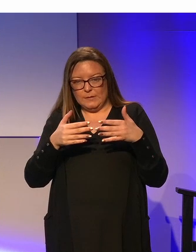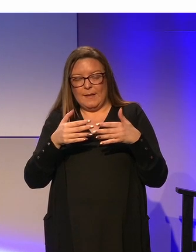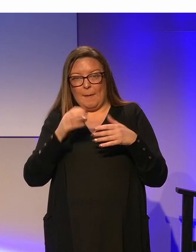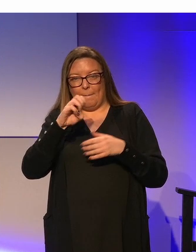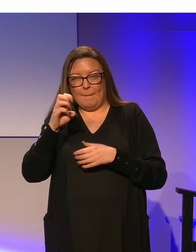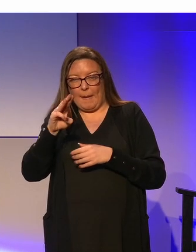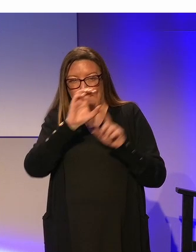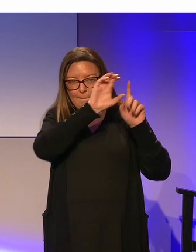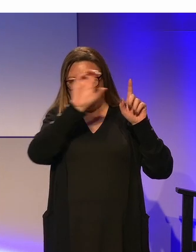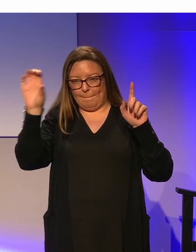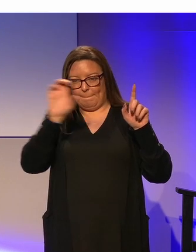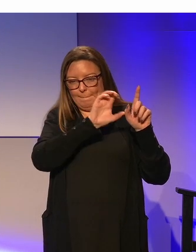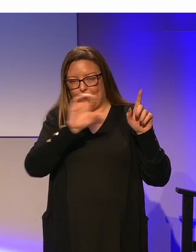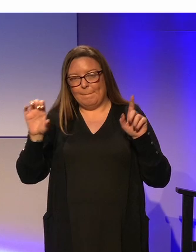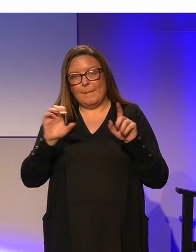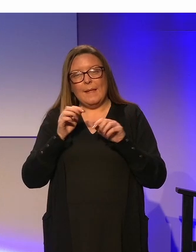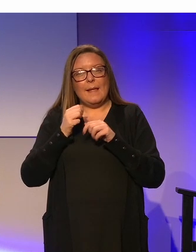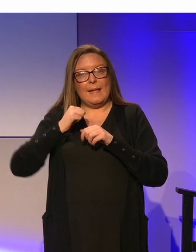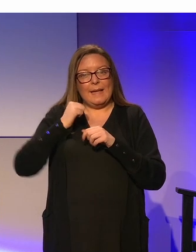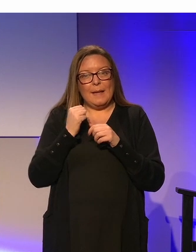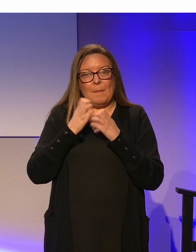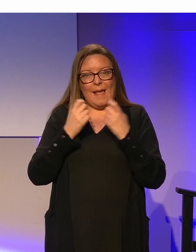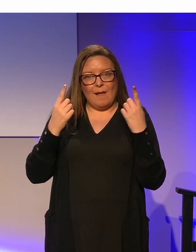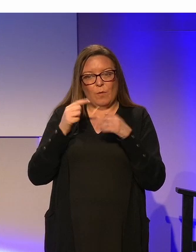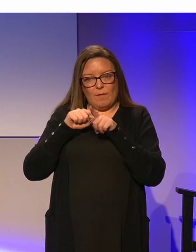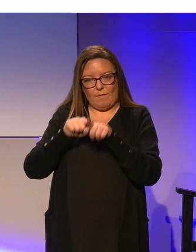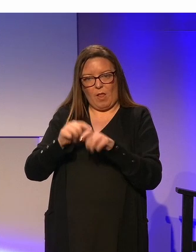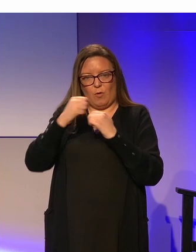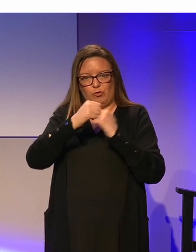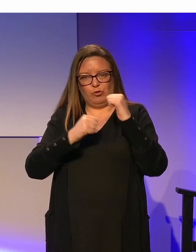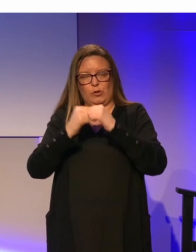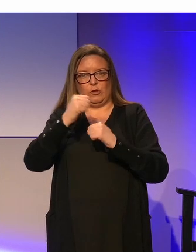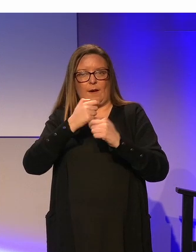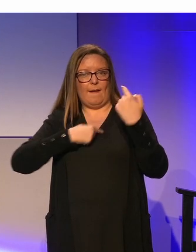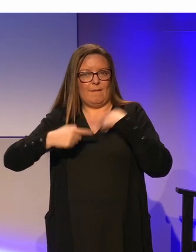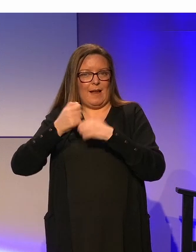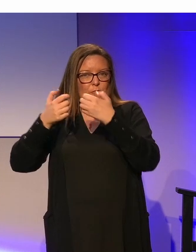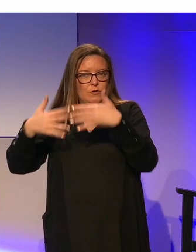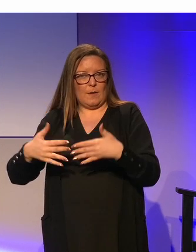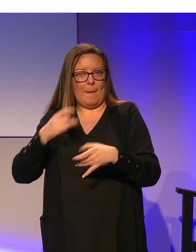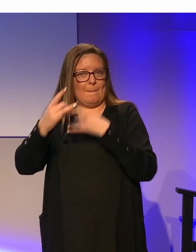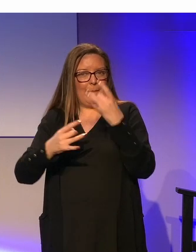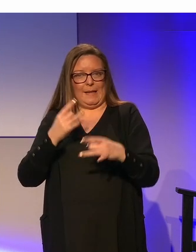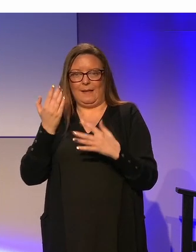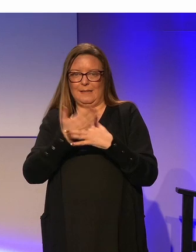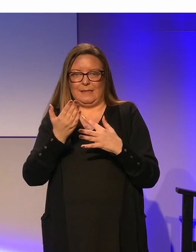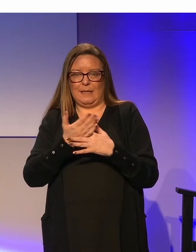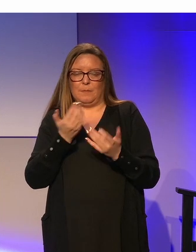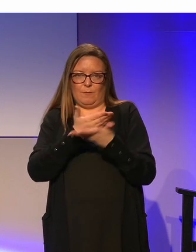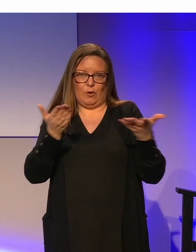can keep everyone following the structure of our findings and make it accessible to